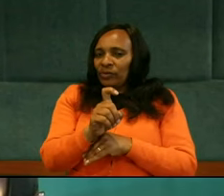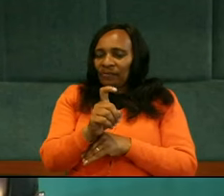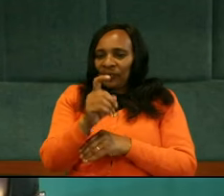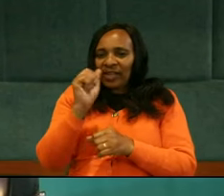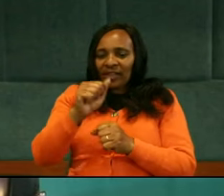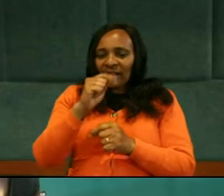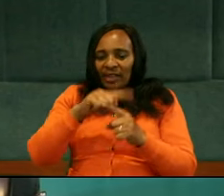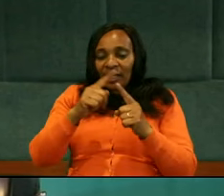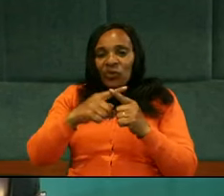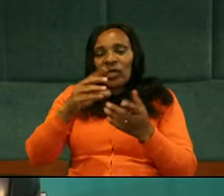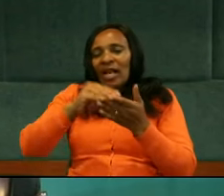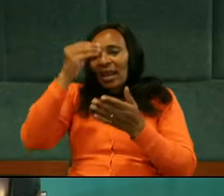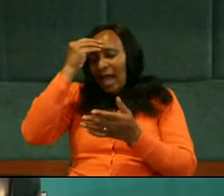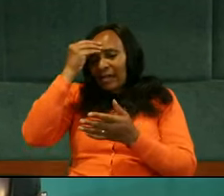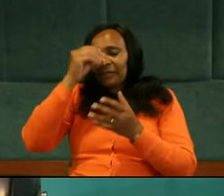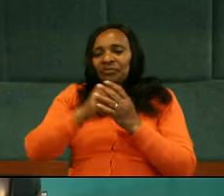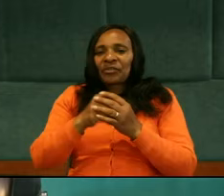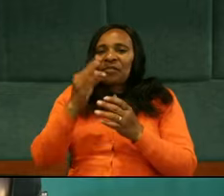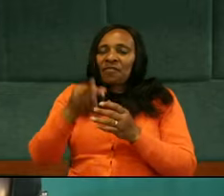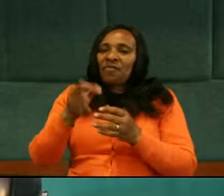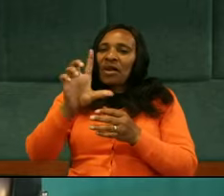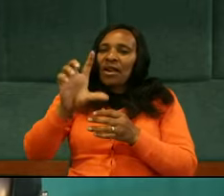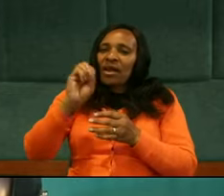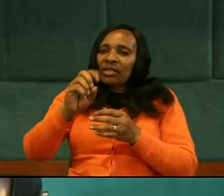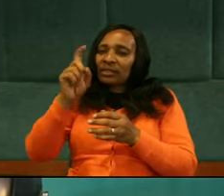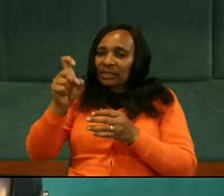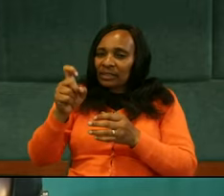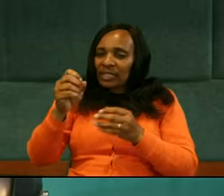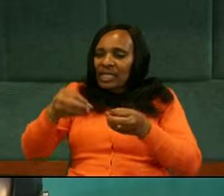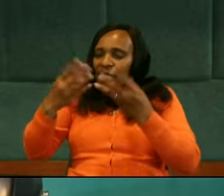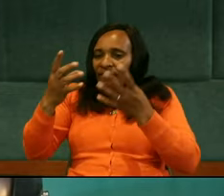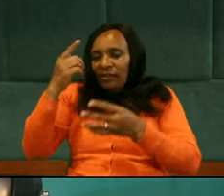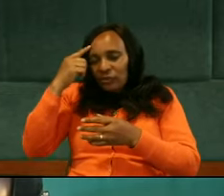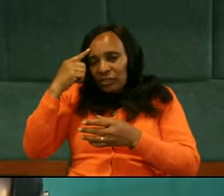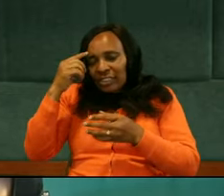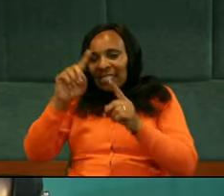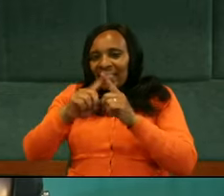we can learn out of it. Flex can just guide us through it, give us your thoughts, and then Shema can